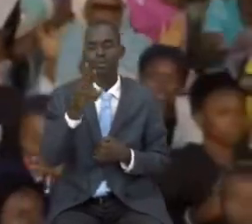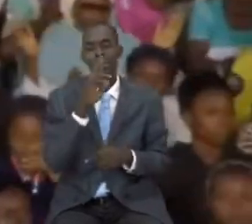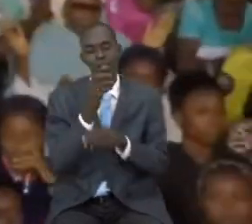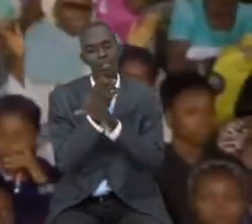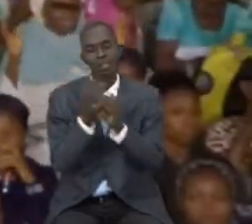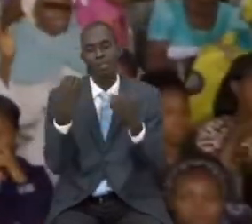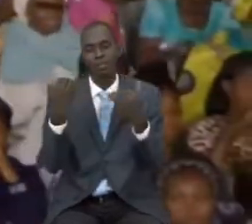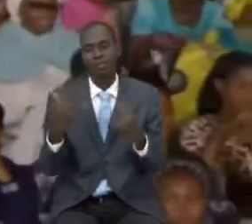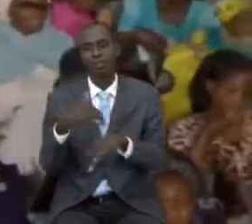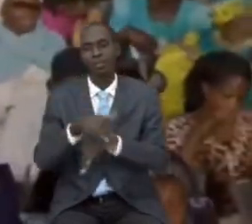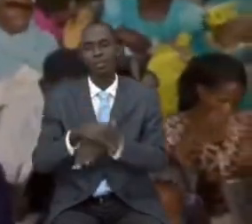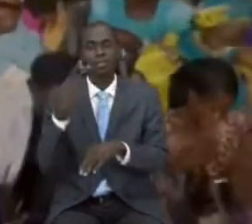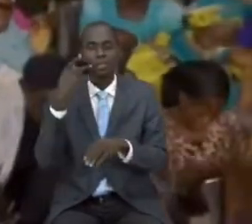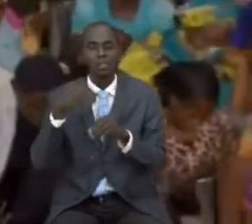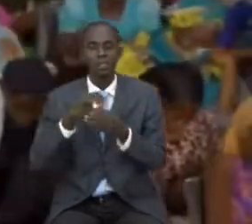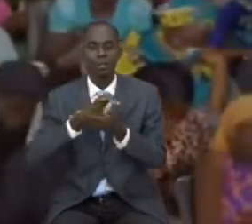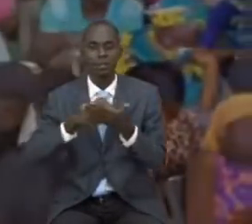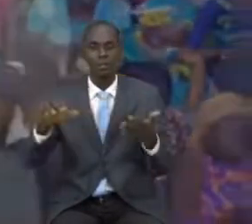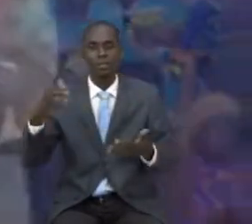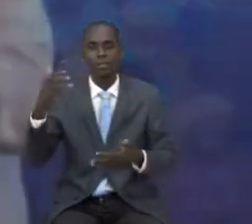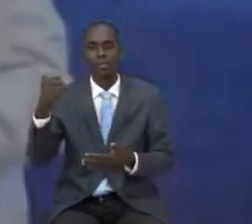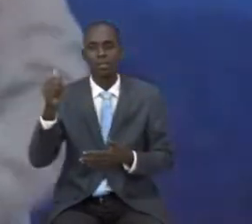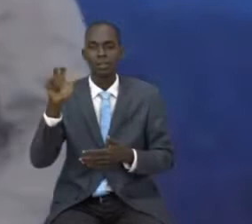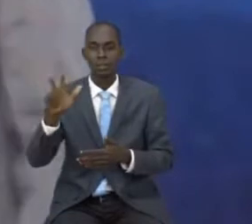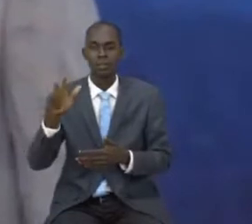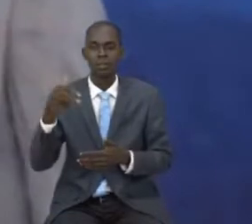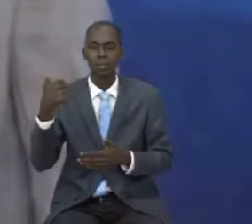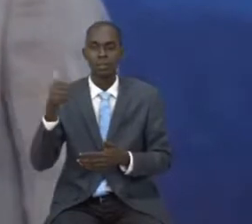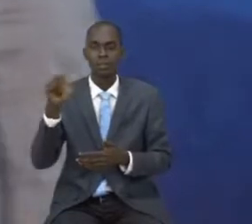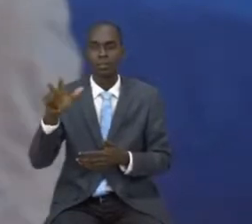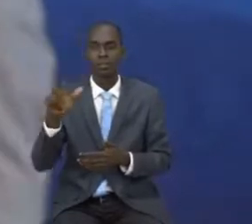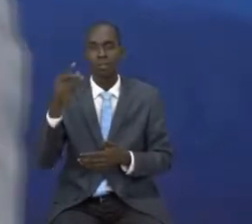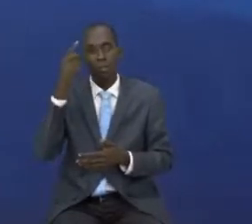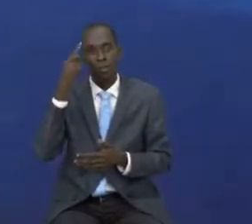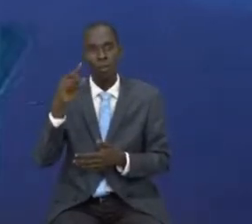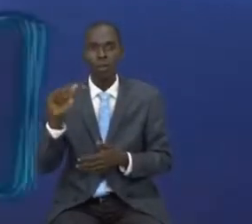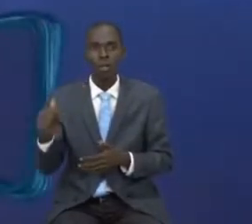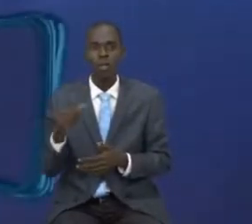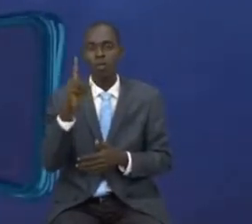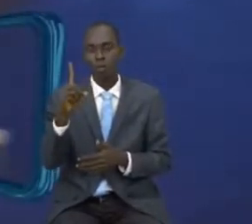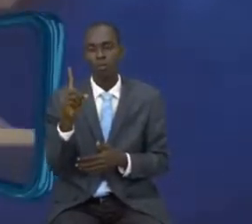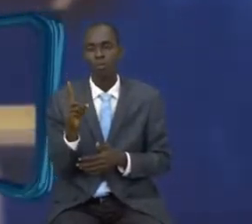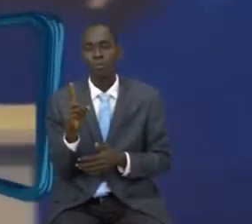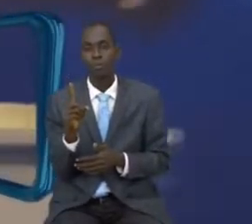tonight. Look at verse 13 there. In verse 13, for whosoever,